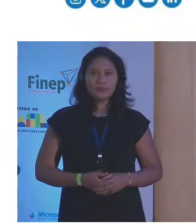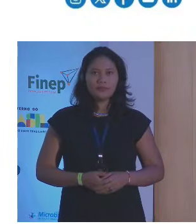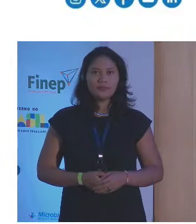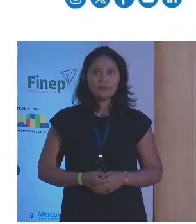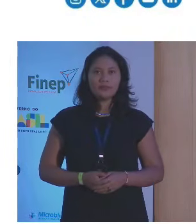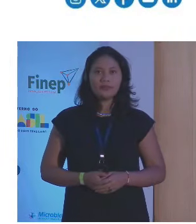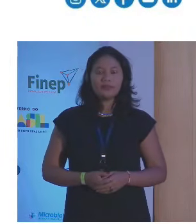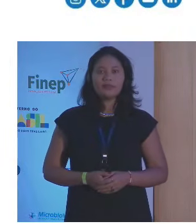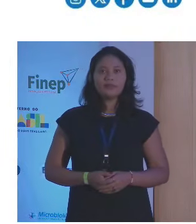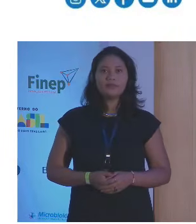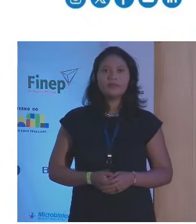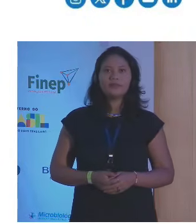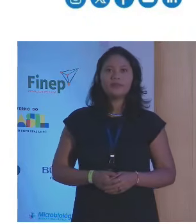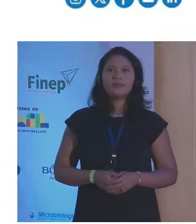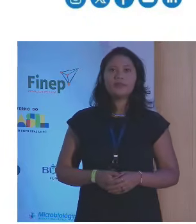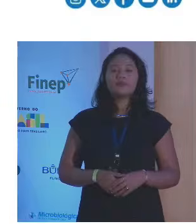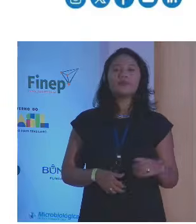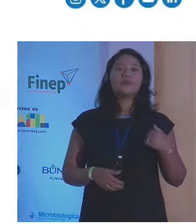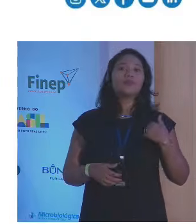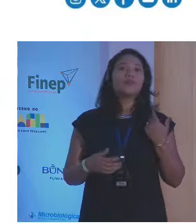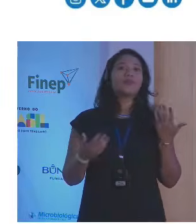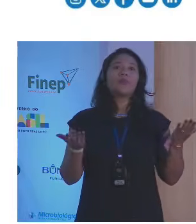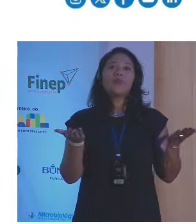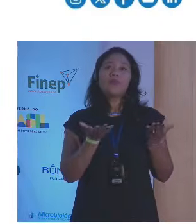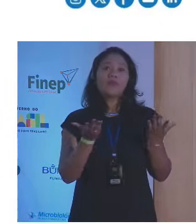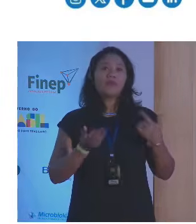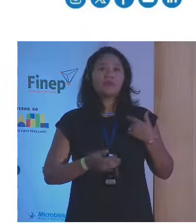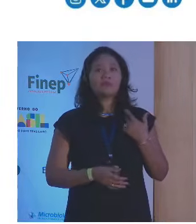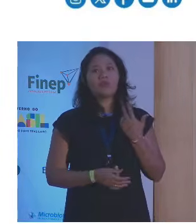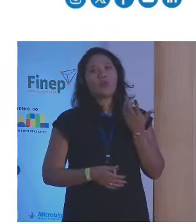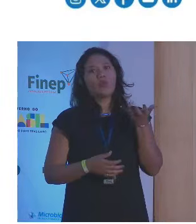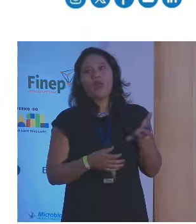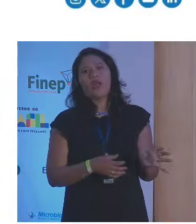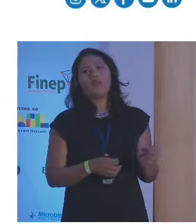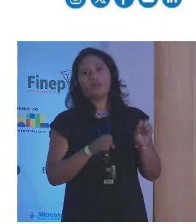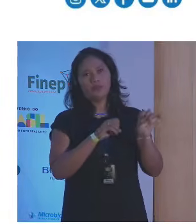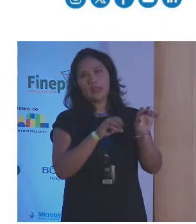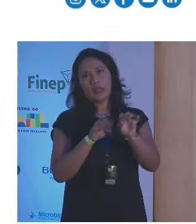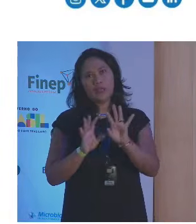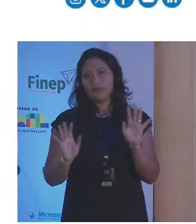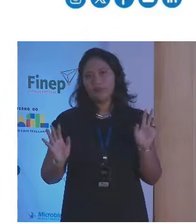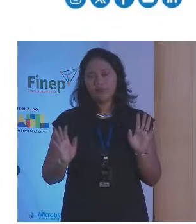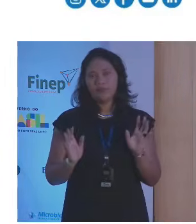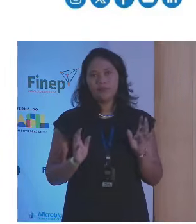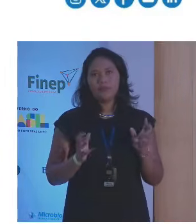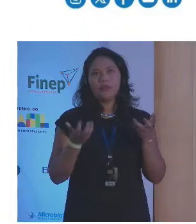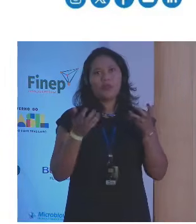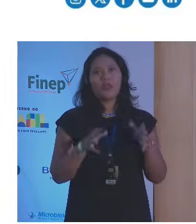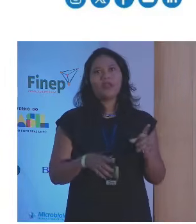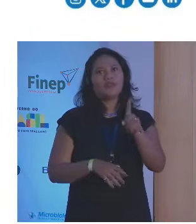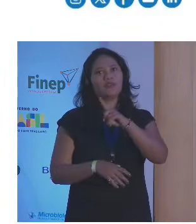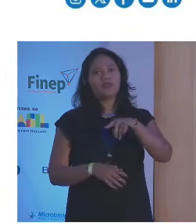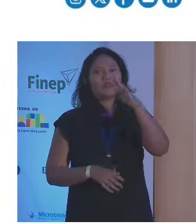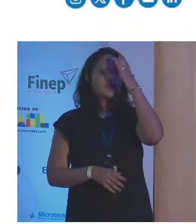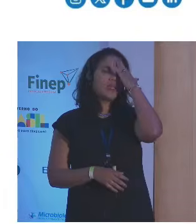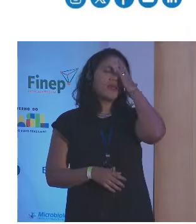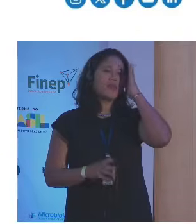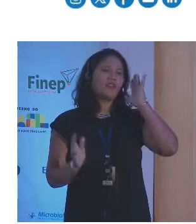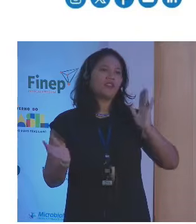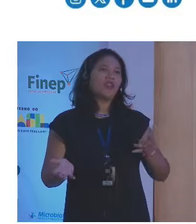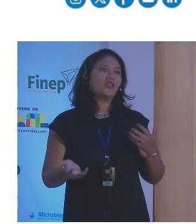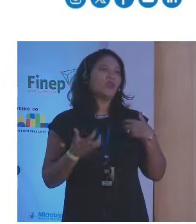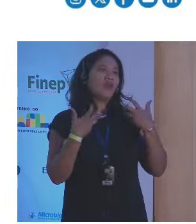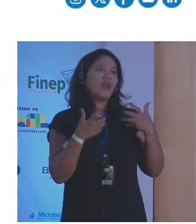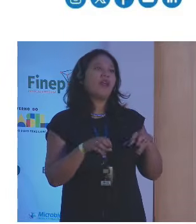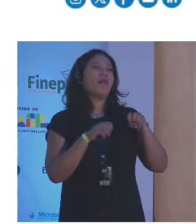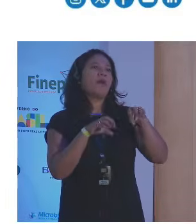Not to say, I don't want to advise the ship captain about what they could do with this, or the guy from the aquaculture. I don't